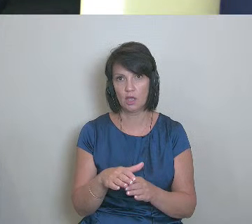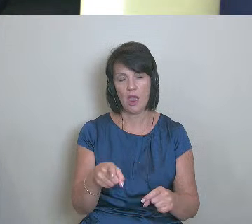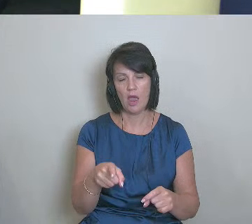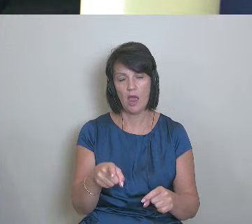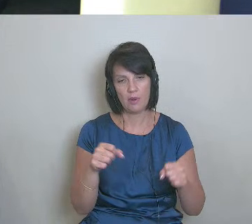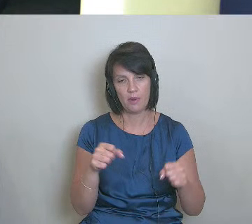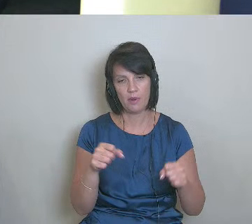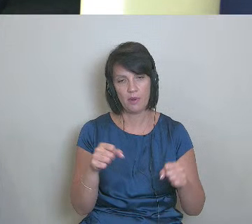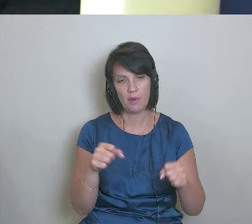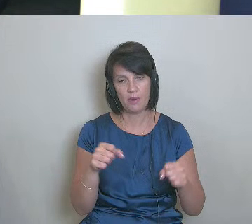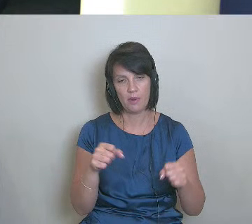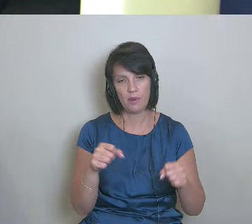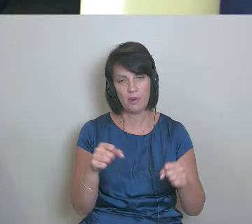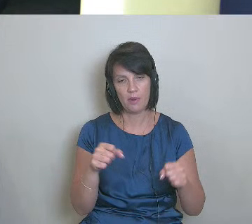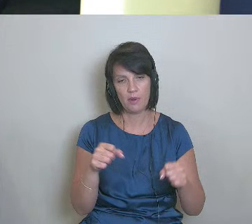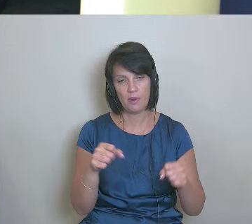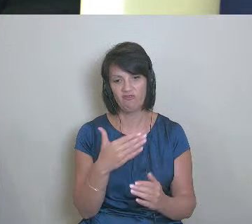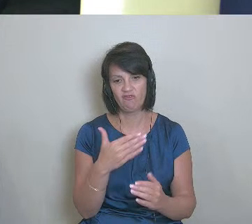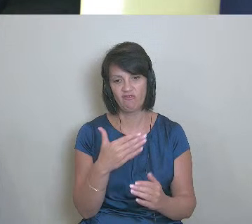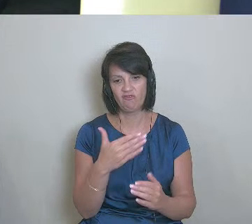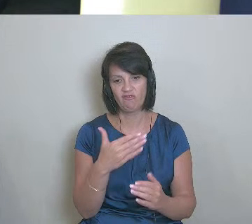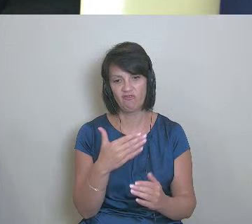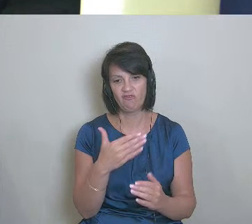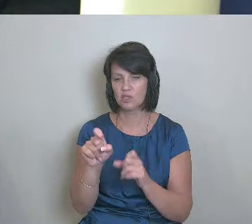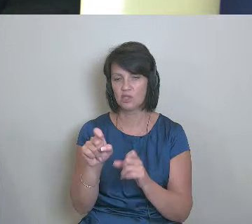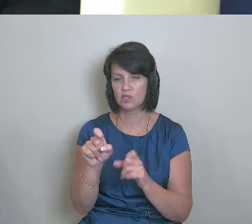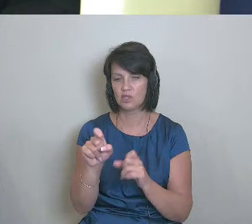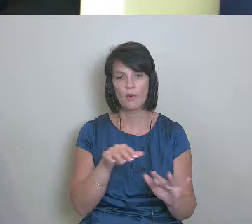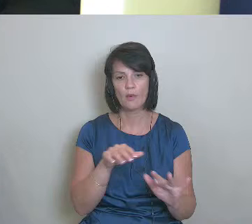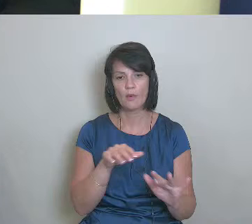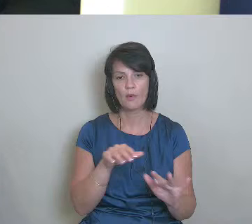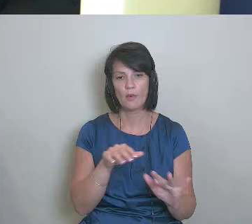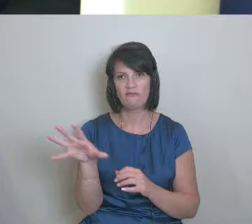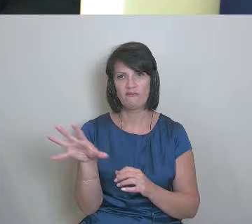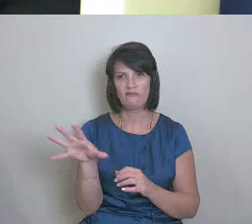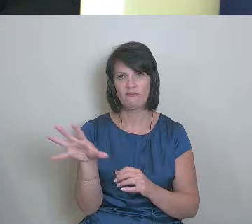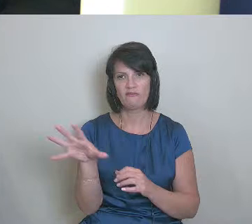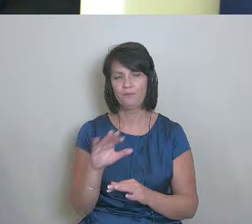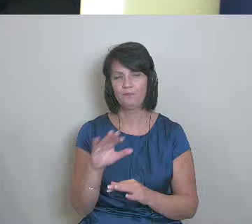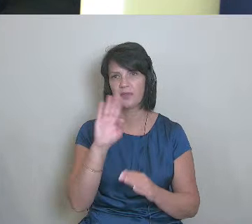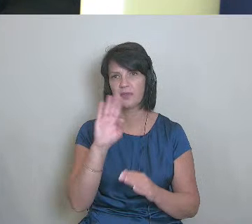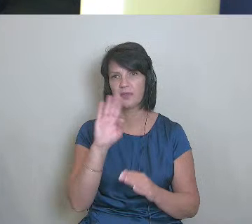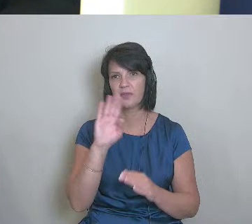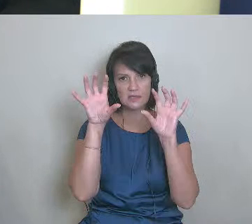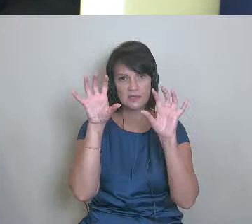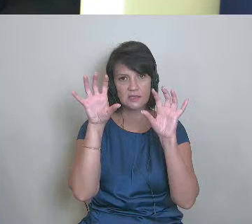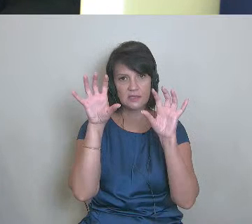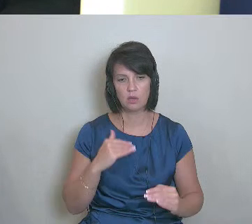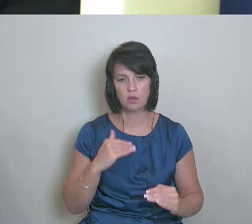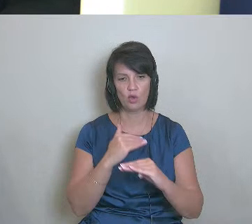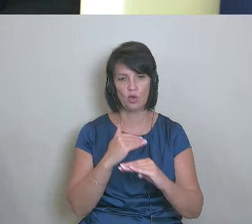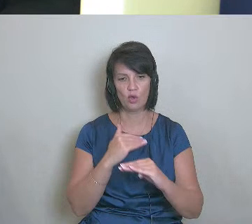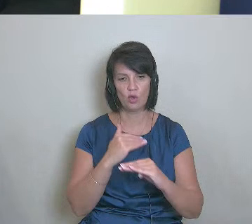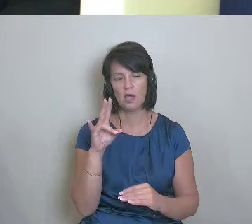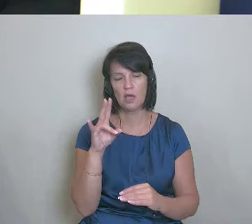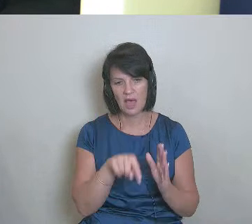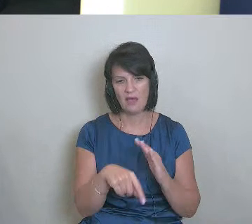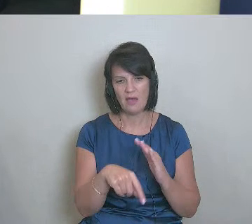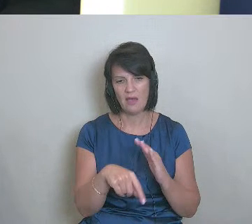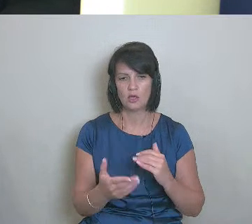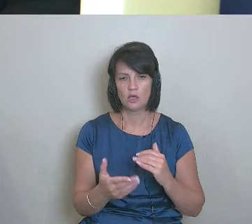mandate under the law, then this rights should be exercised when it comes to observance of the